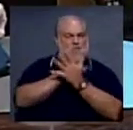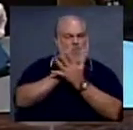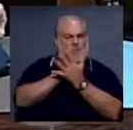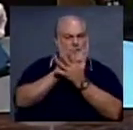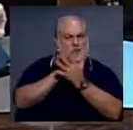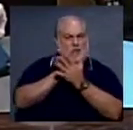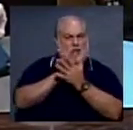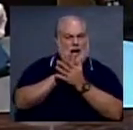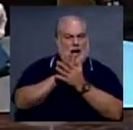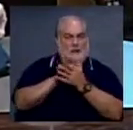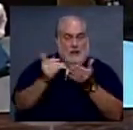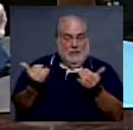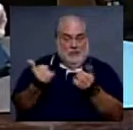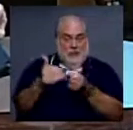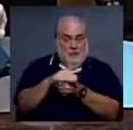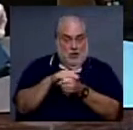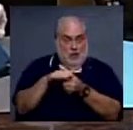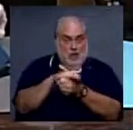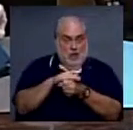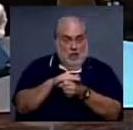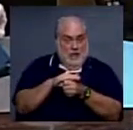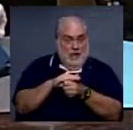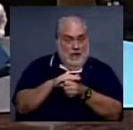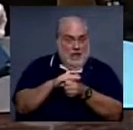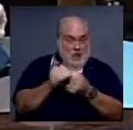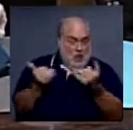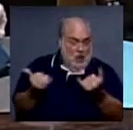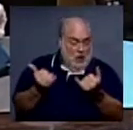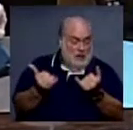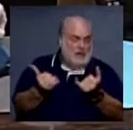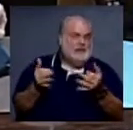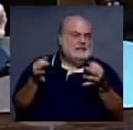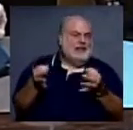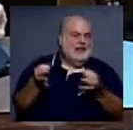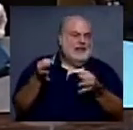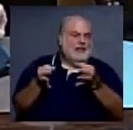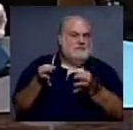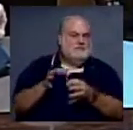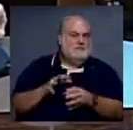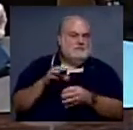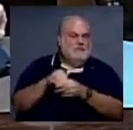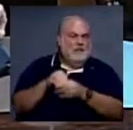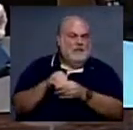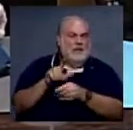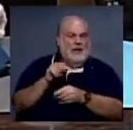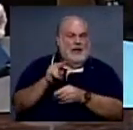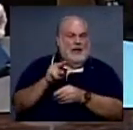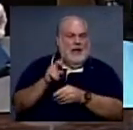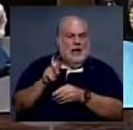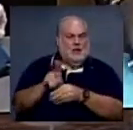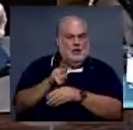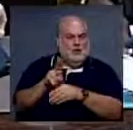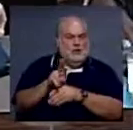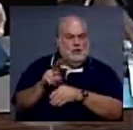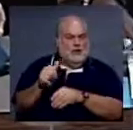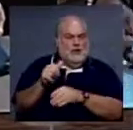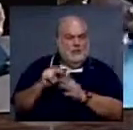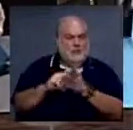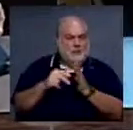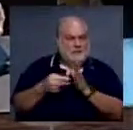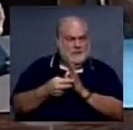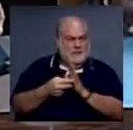multifamily developments, and to consider whether multifamily should be a part of the land use plan on this road and for other purposes.